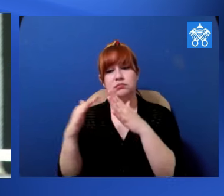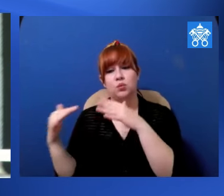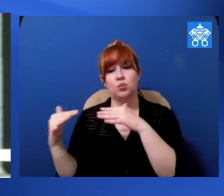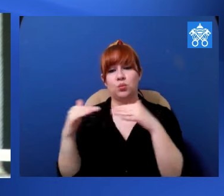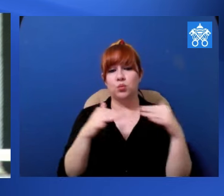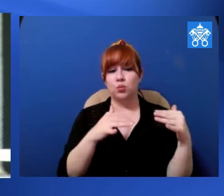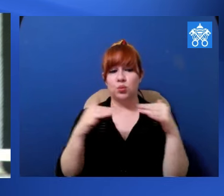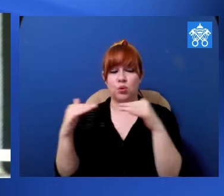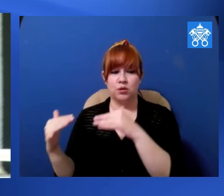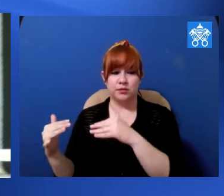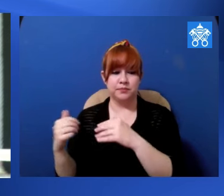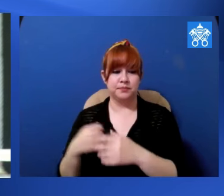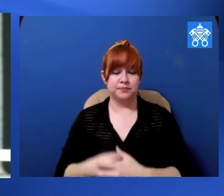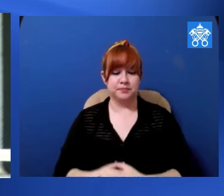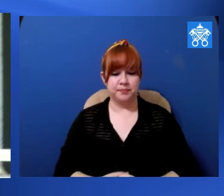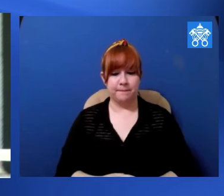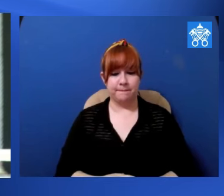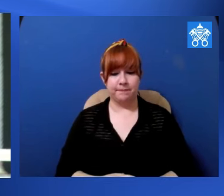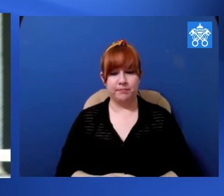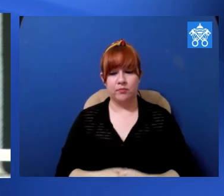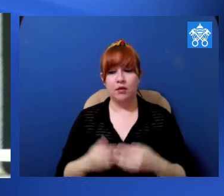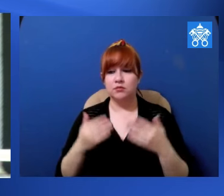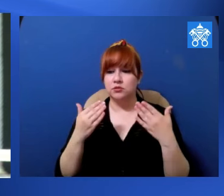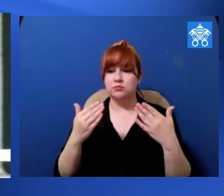countries that are at war.